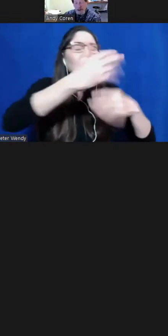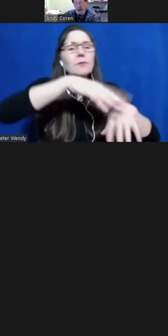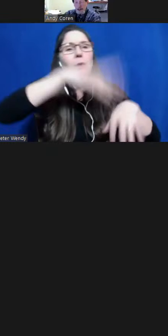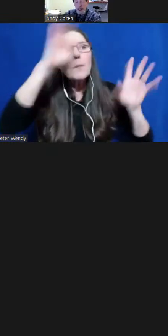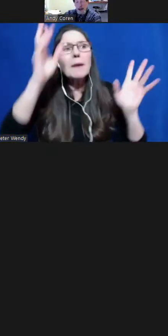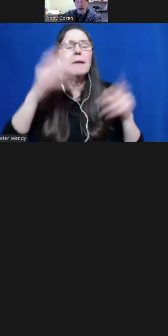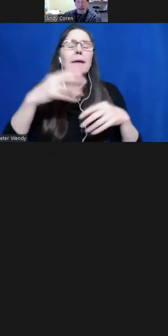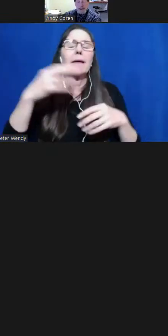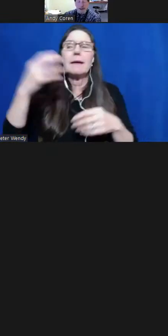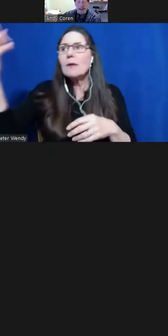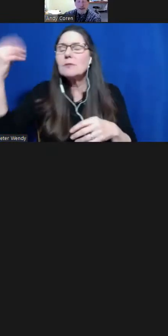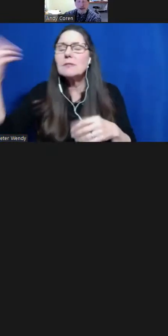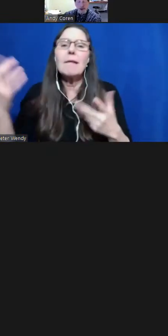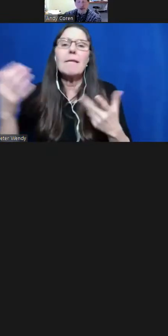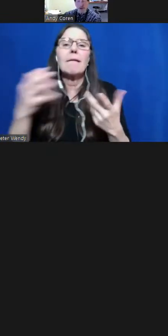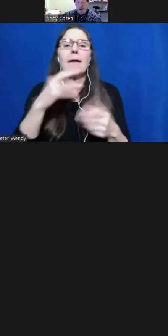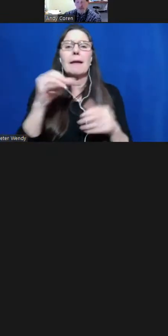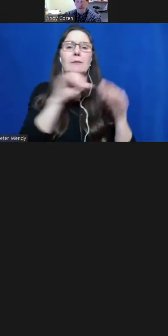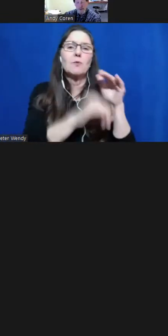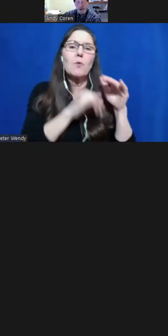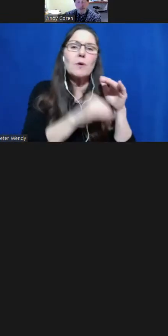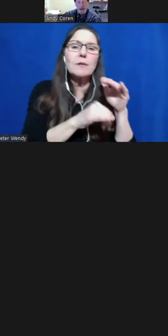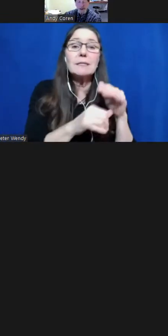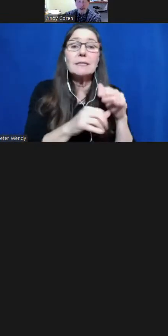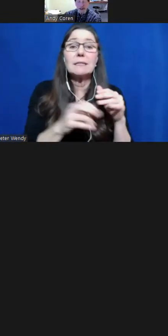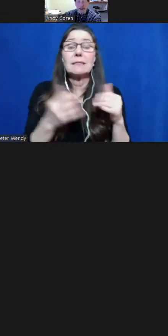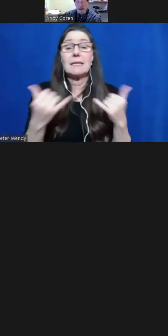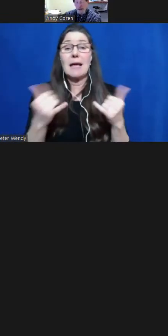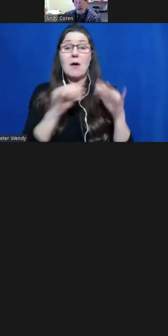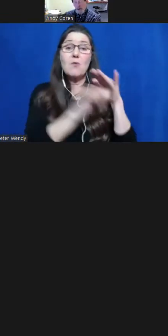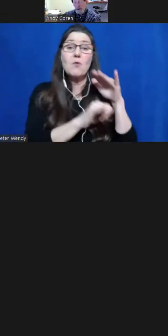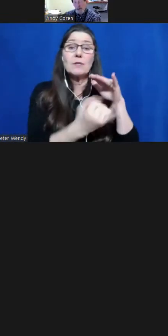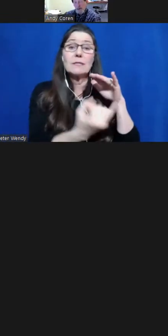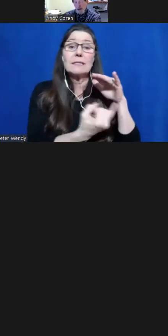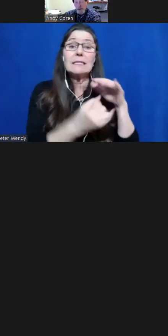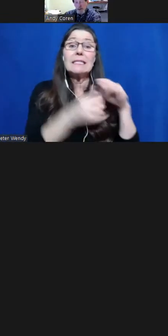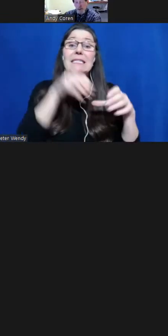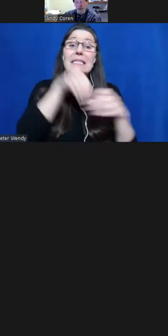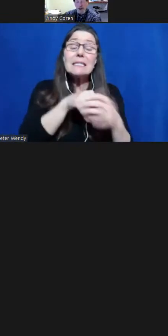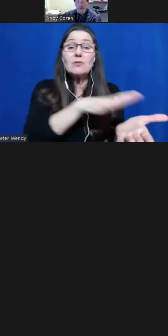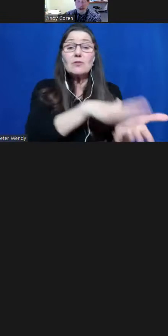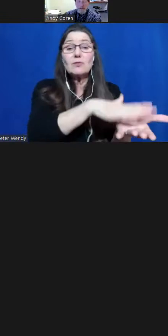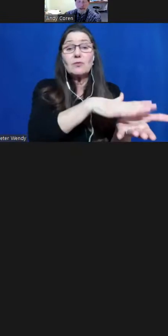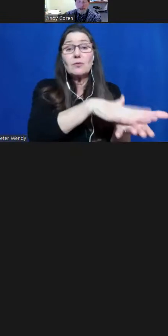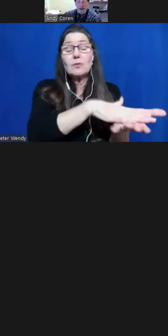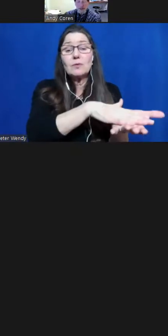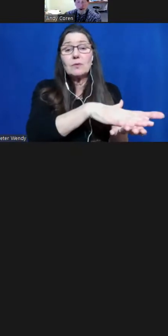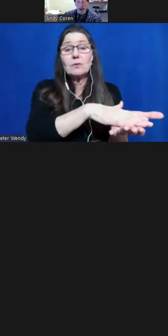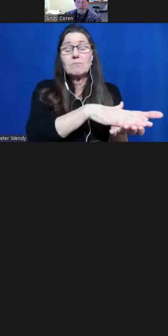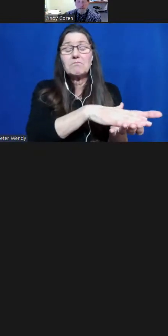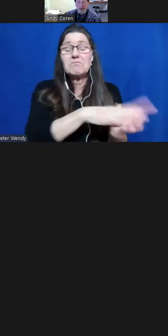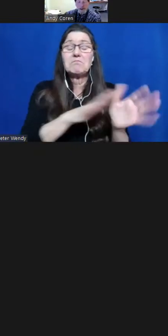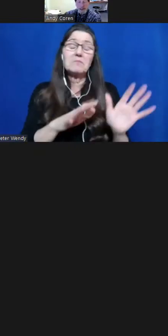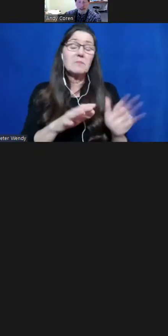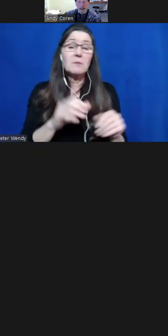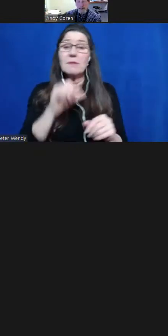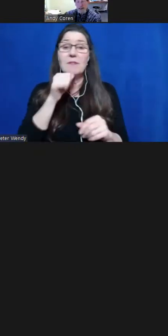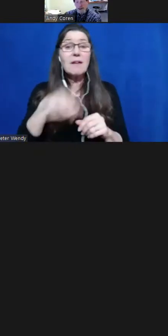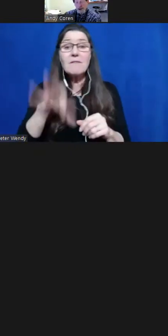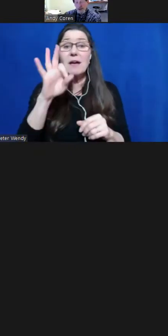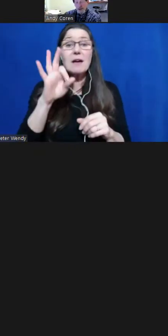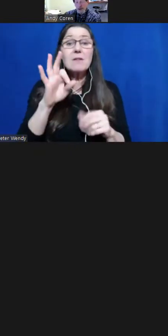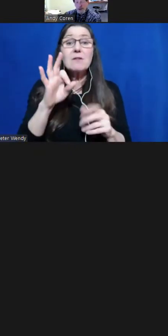And quarantine now is in the schools for the most part. We've not found that it's more helpful to